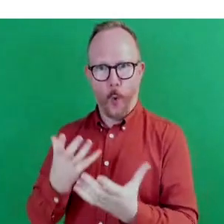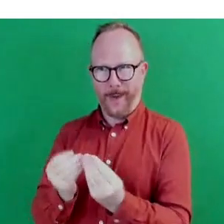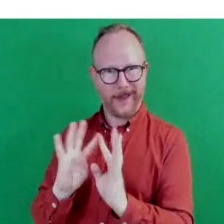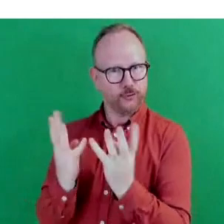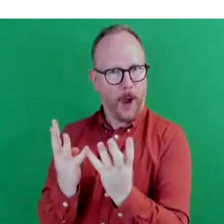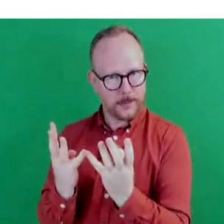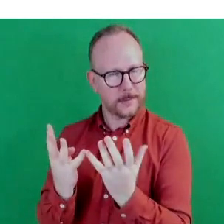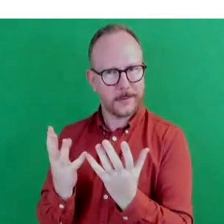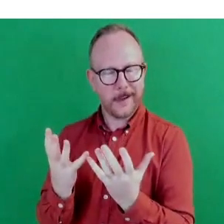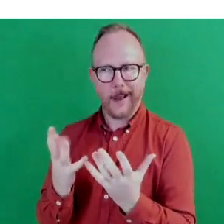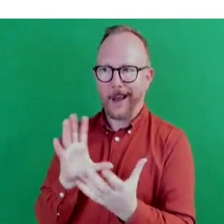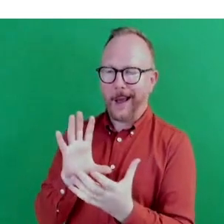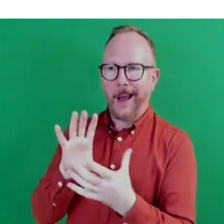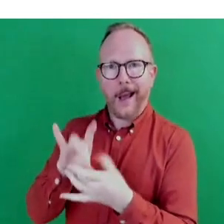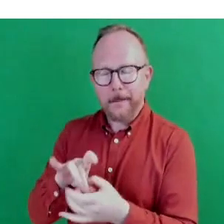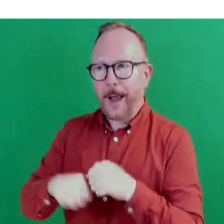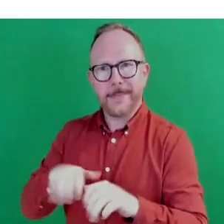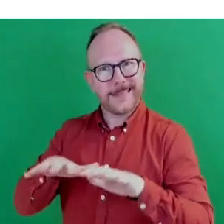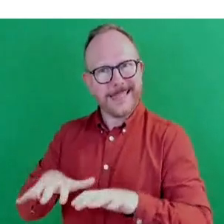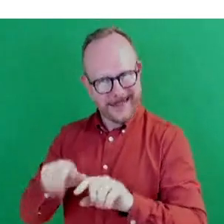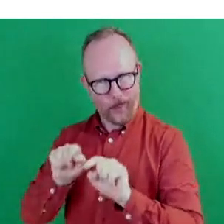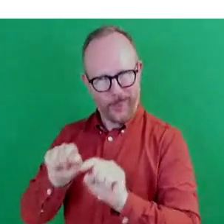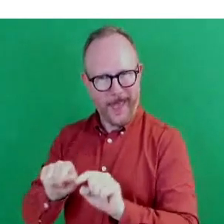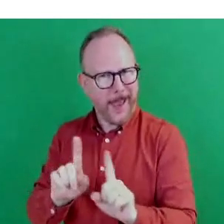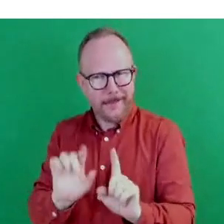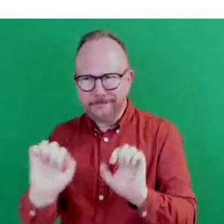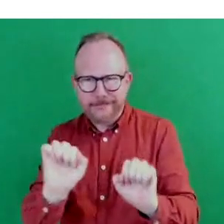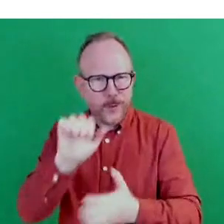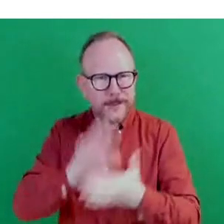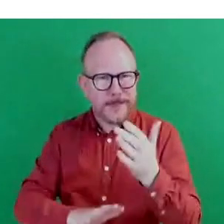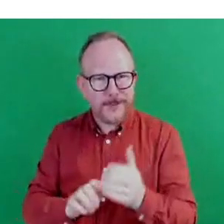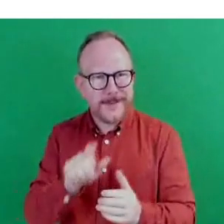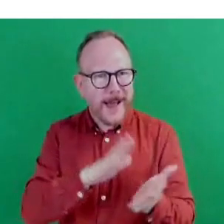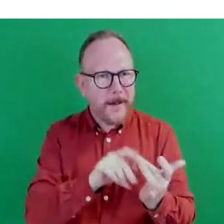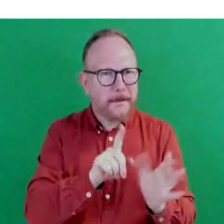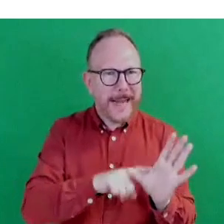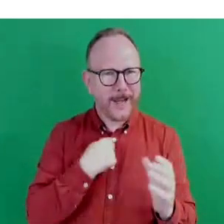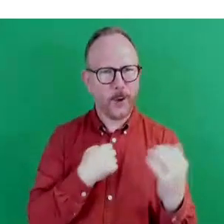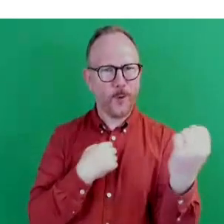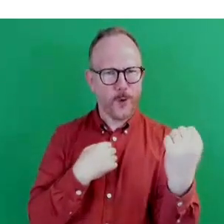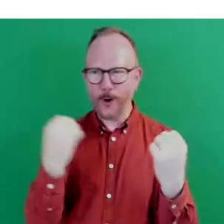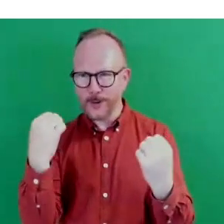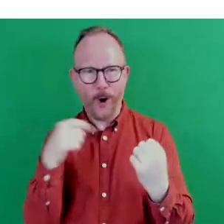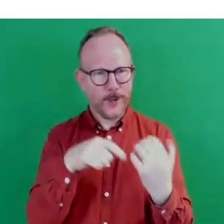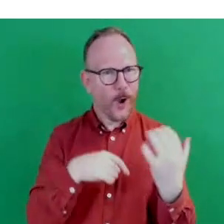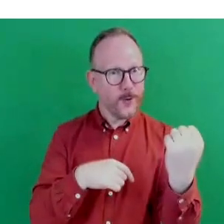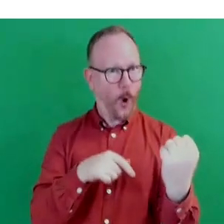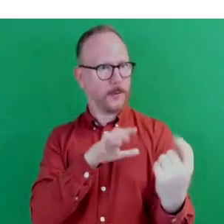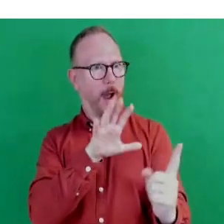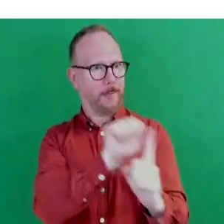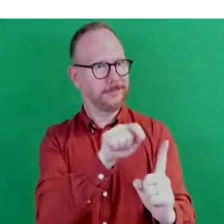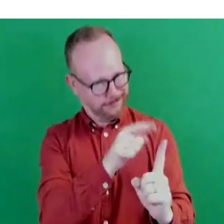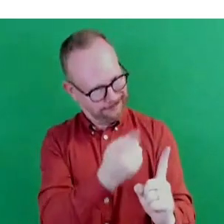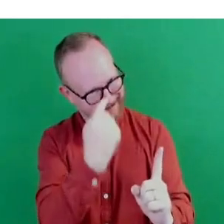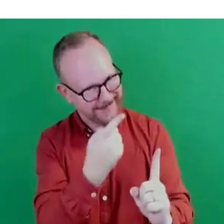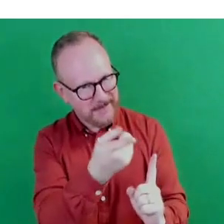level? Millie or Sam, you nodded slightly, Millie. It's like an auction here. If you twitch, then you find you've bought the item. So